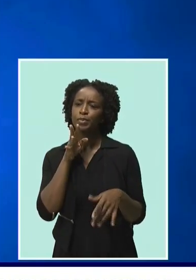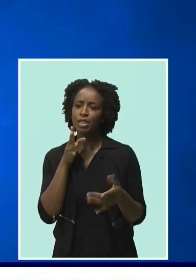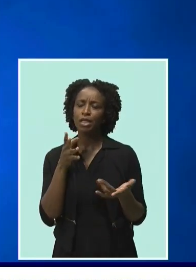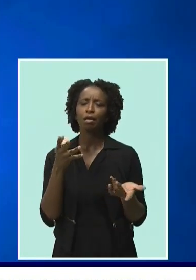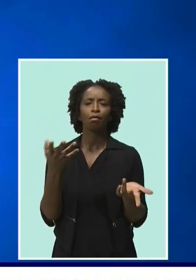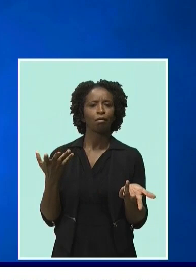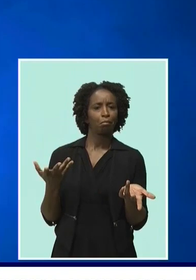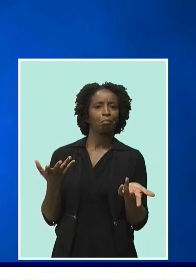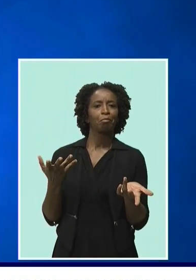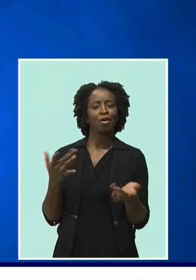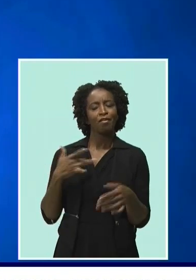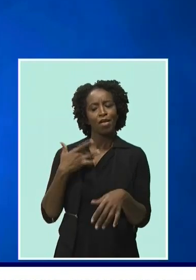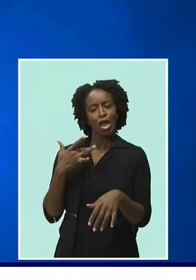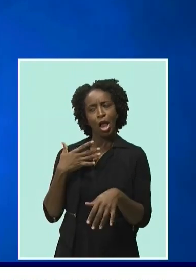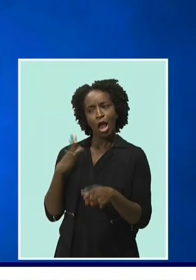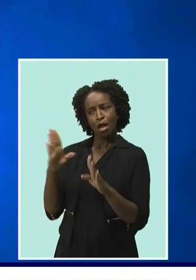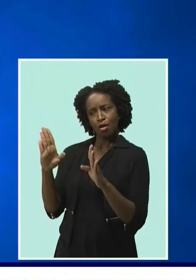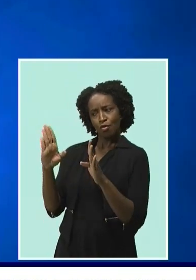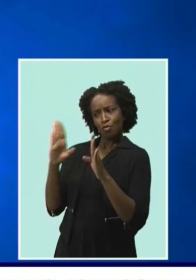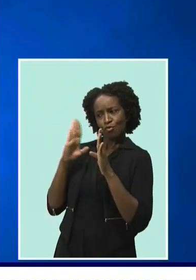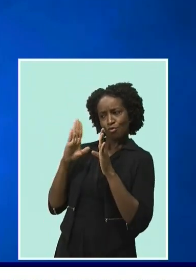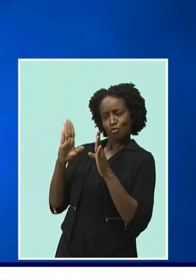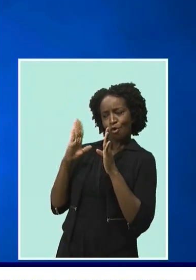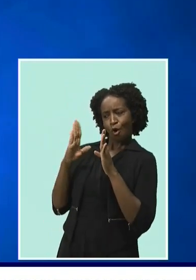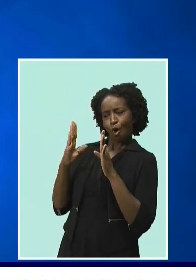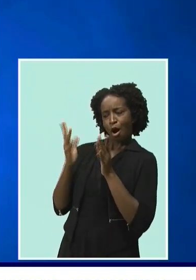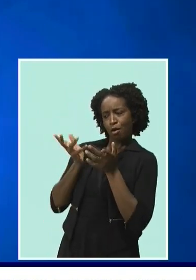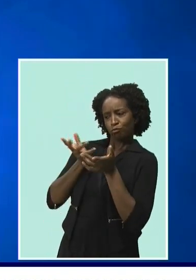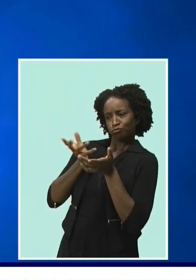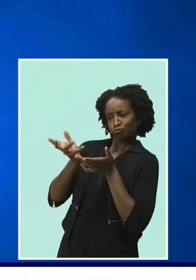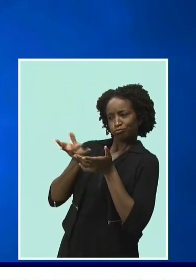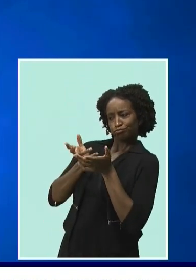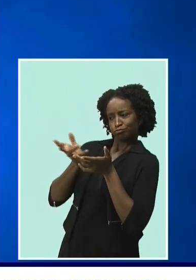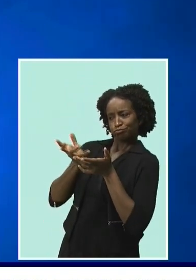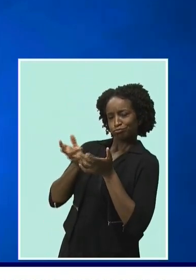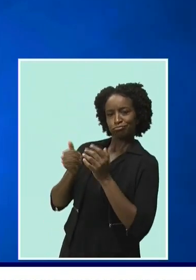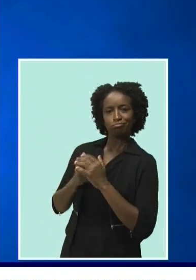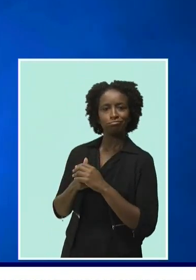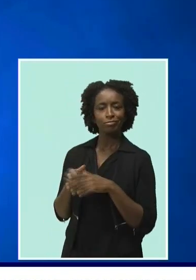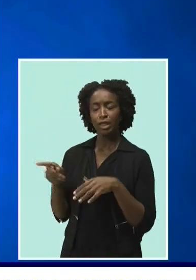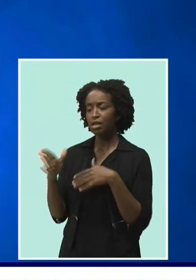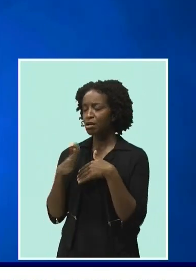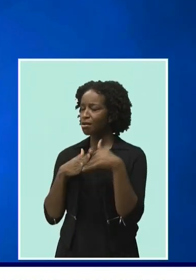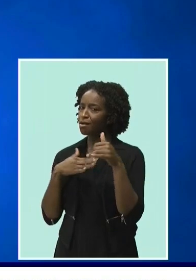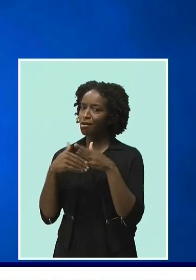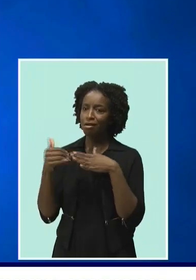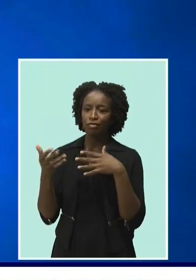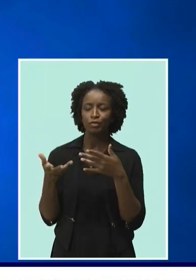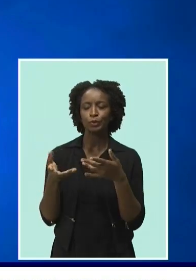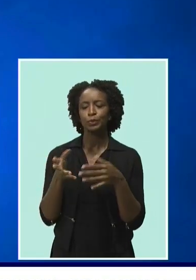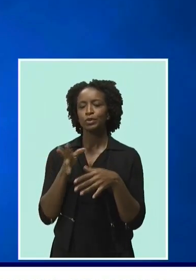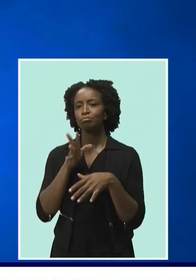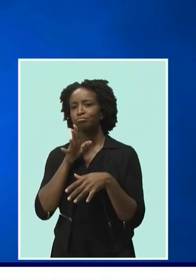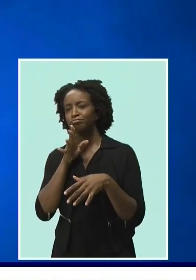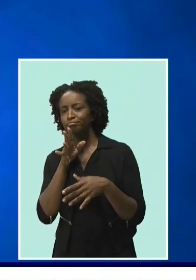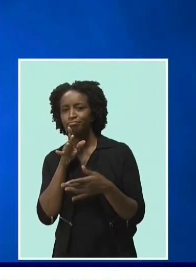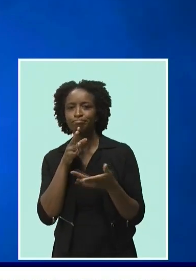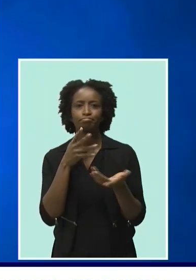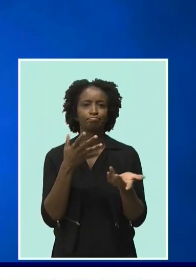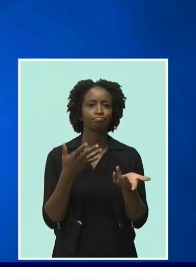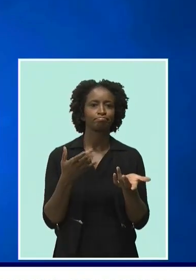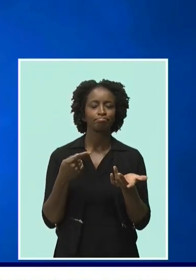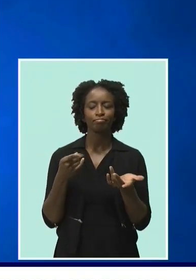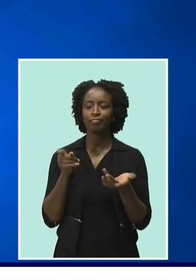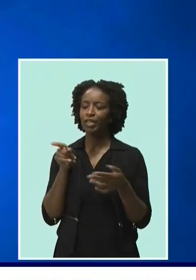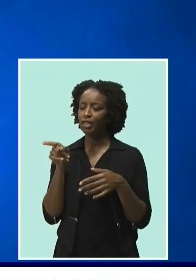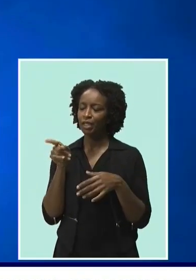to only me. Dennis did that effortlessly with his unique cadence, care, and